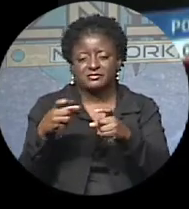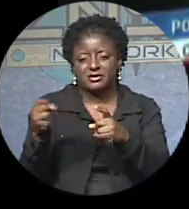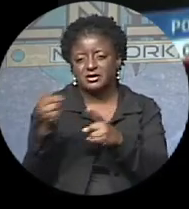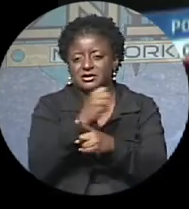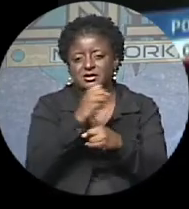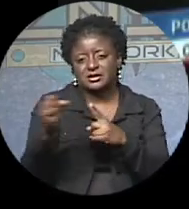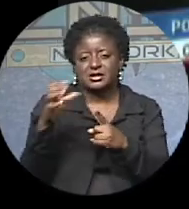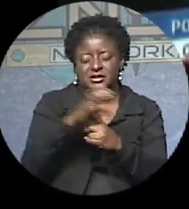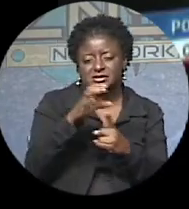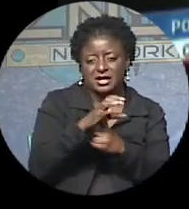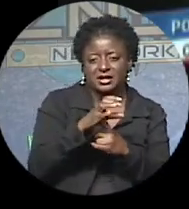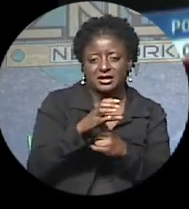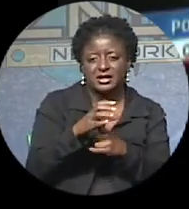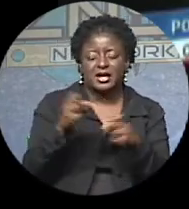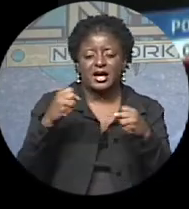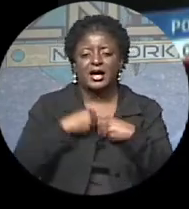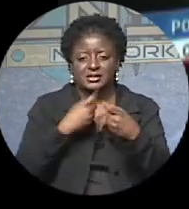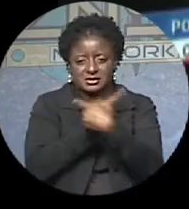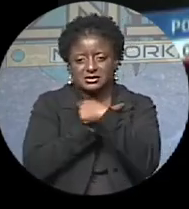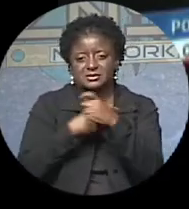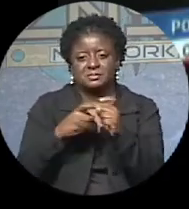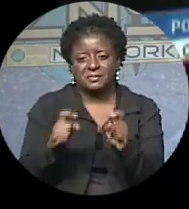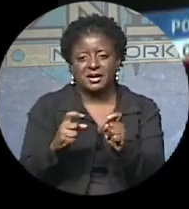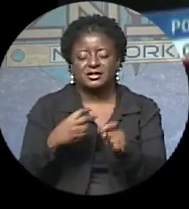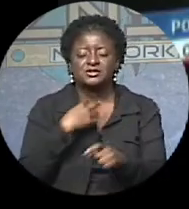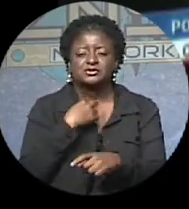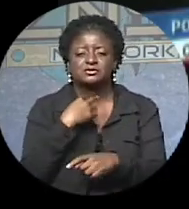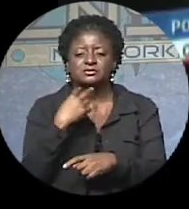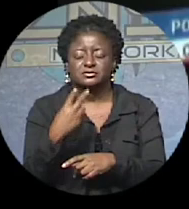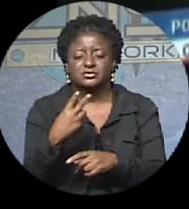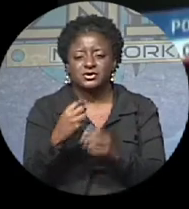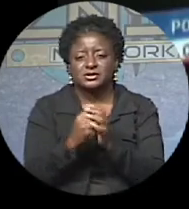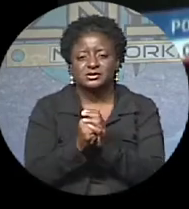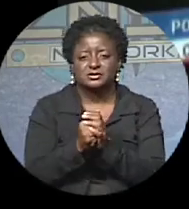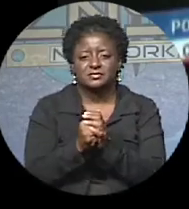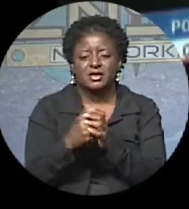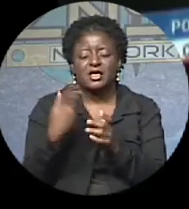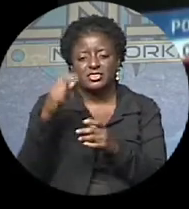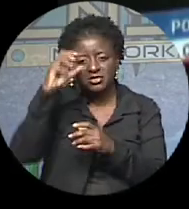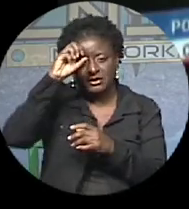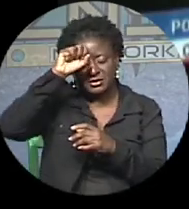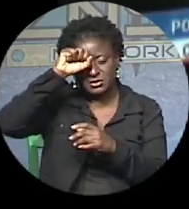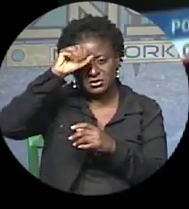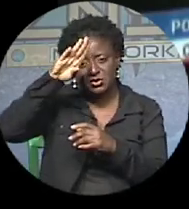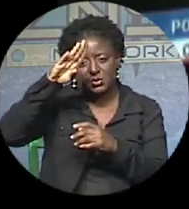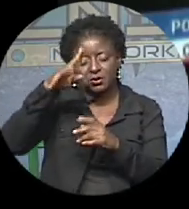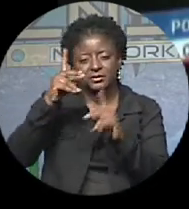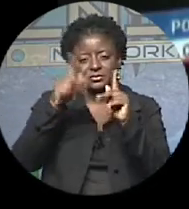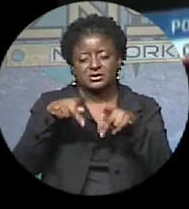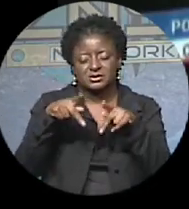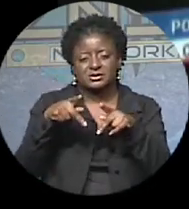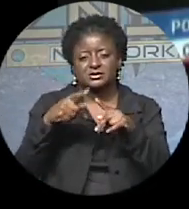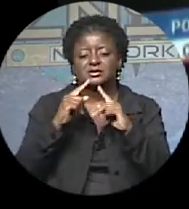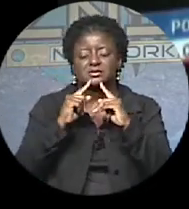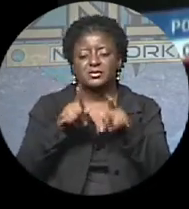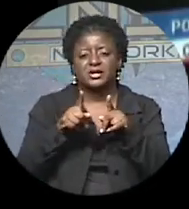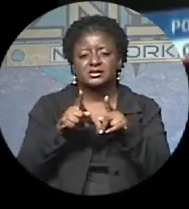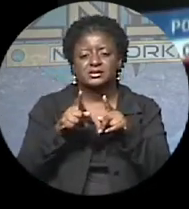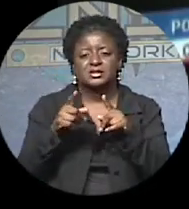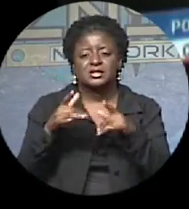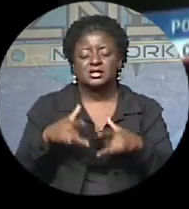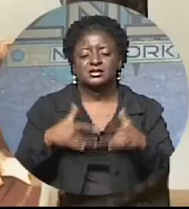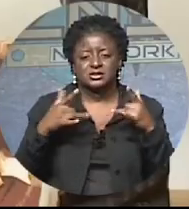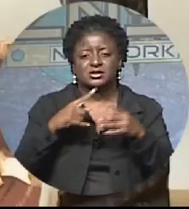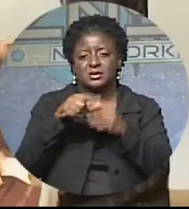Guzman says, though, detainees have expressed concern over living conditions from time to time, recent visits haven't indicated